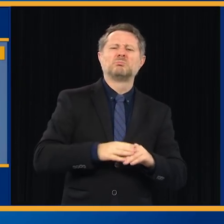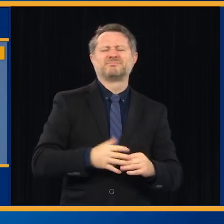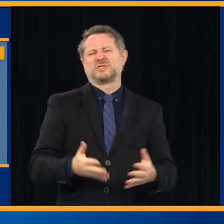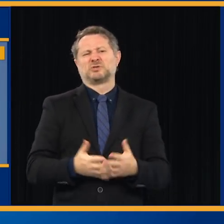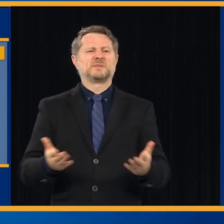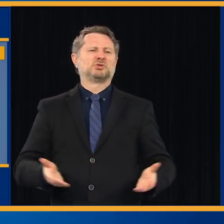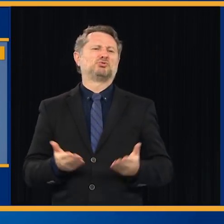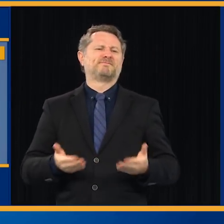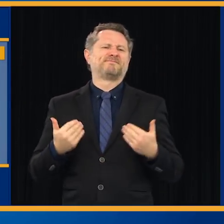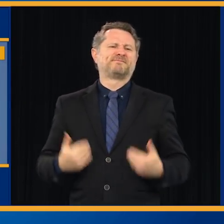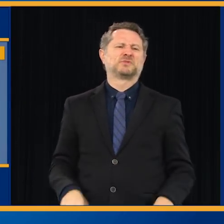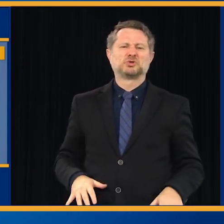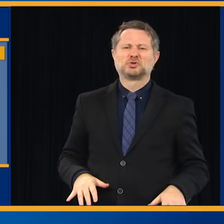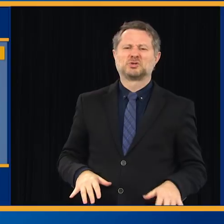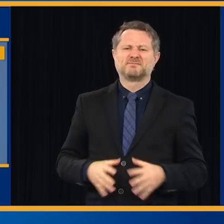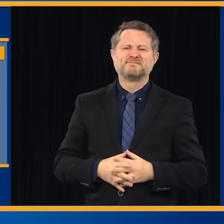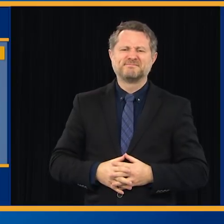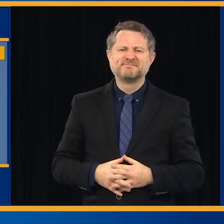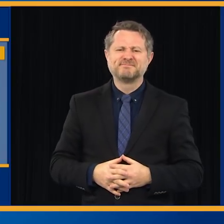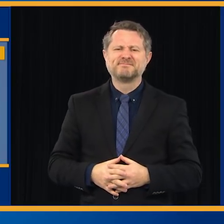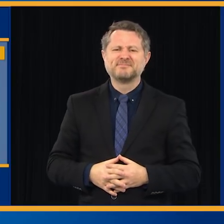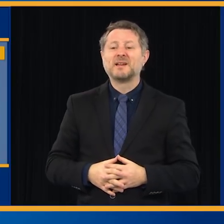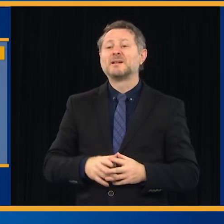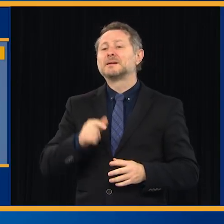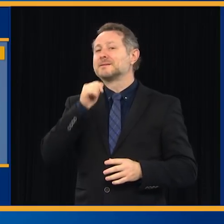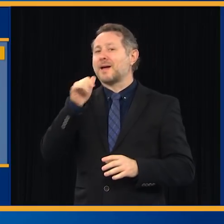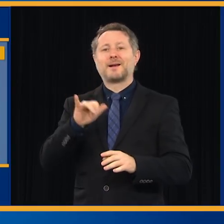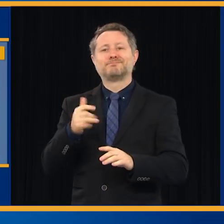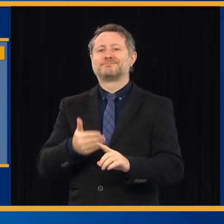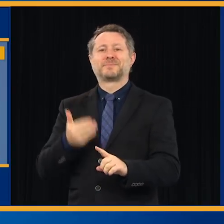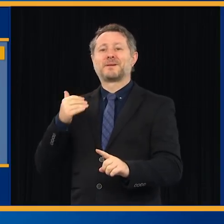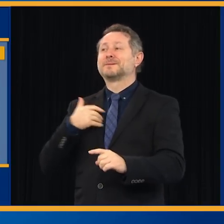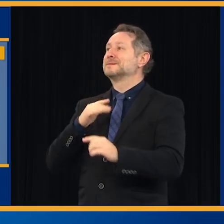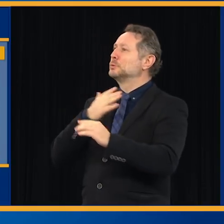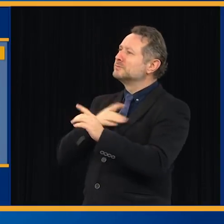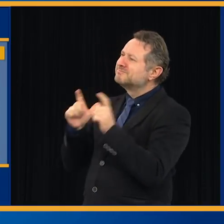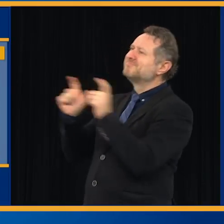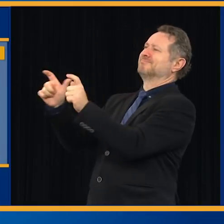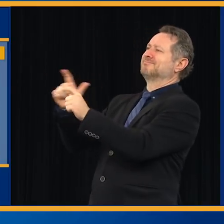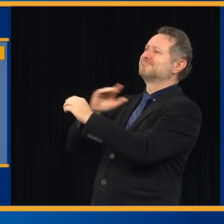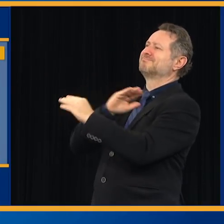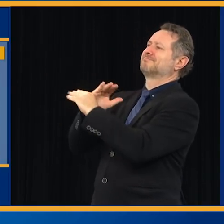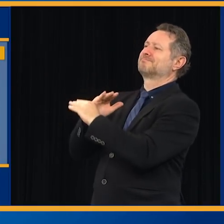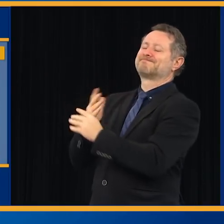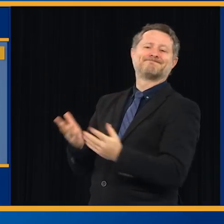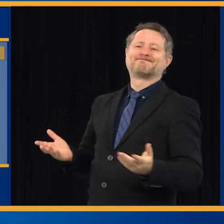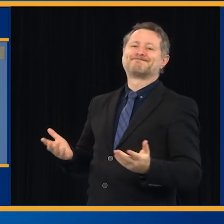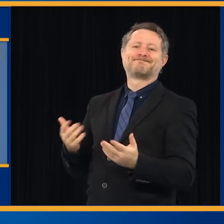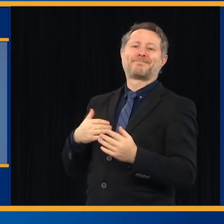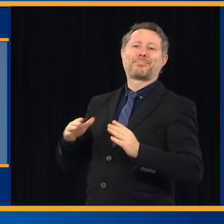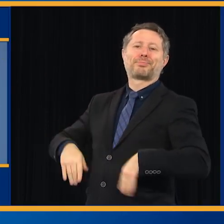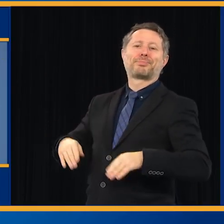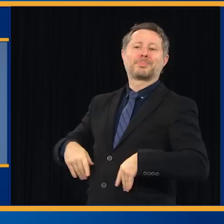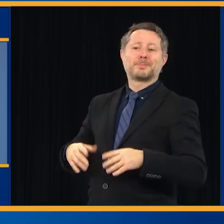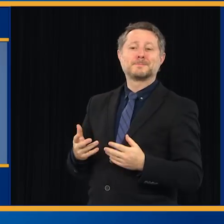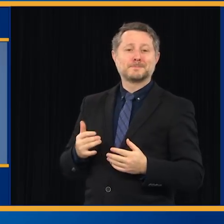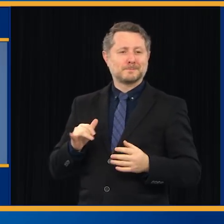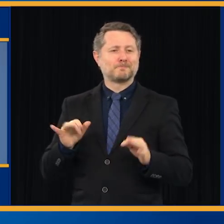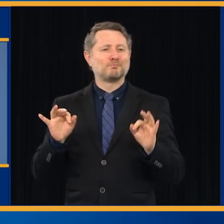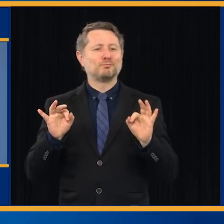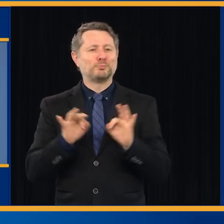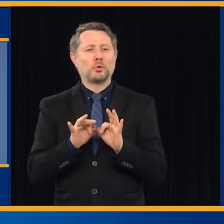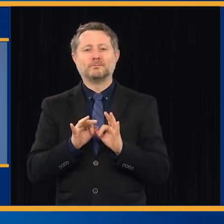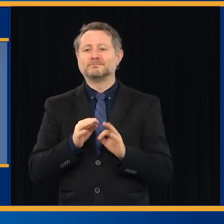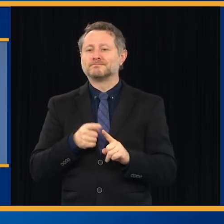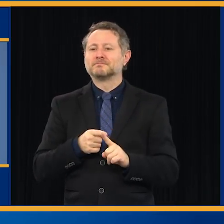The timing of our travel alerts should have been earlier. That is a very important fact and something we have to